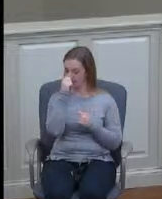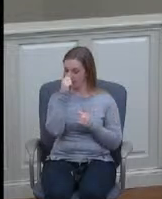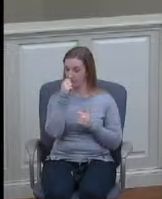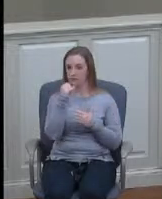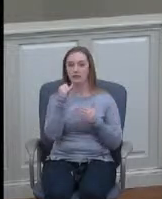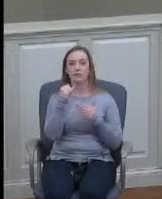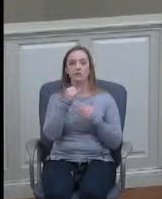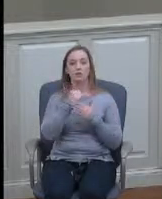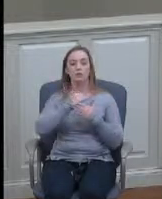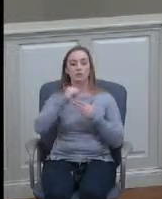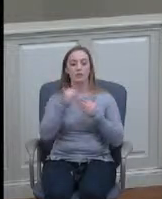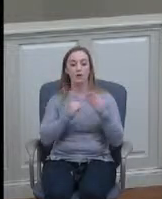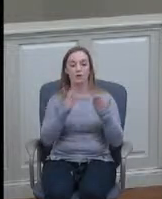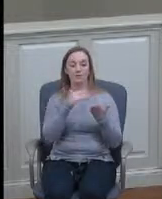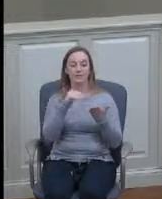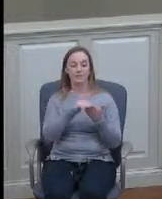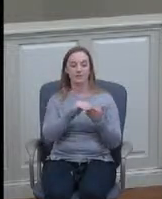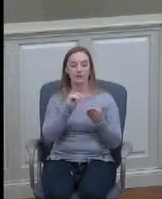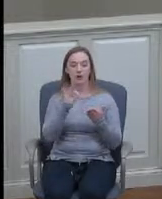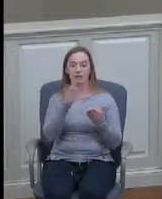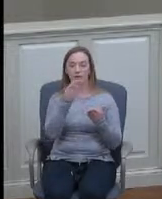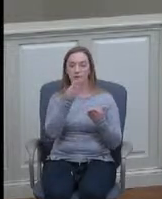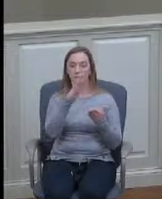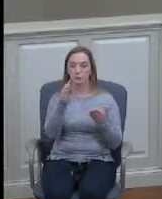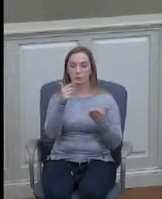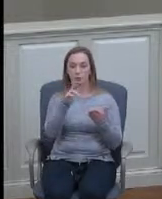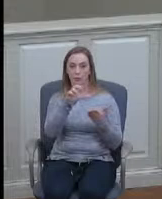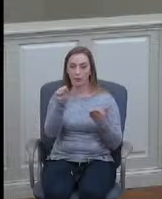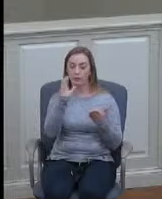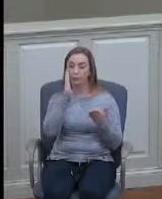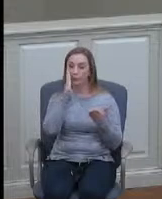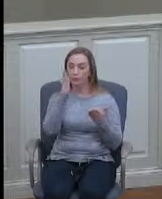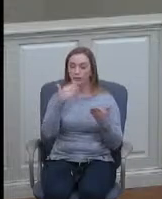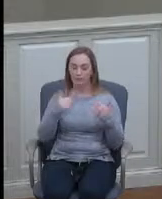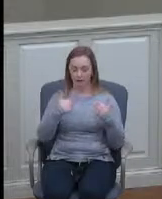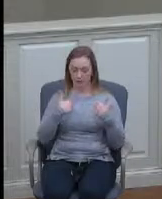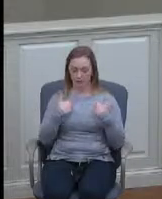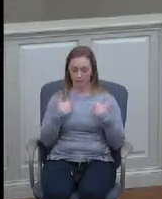Art Center of the Bluegrass is having a